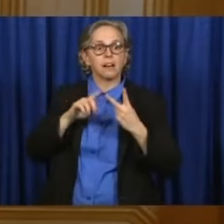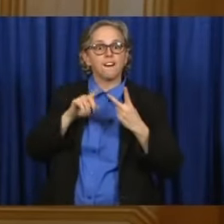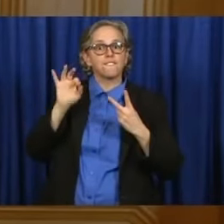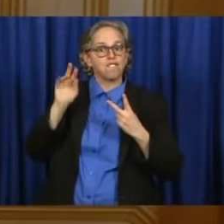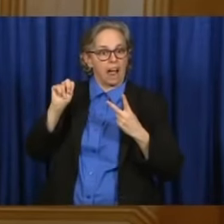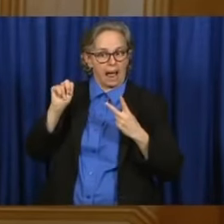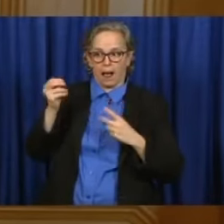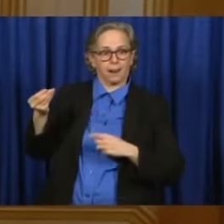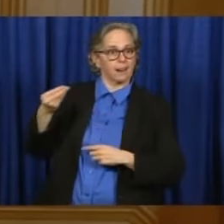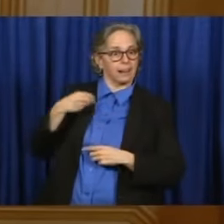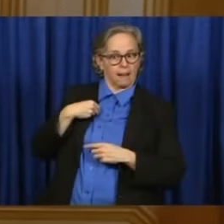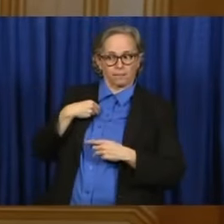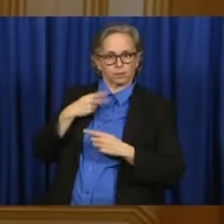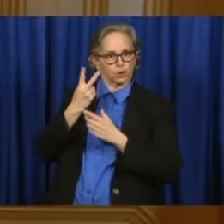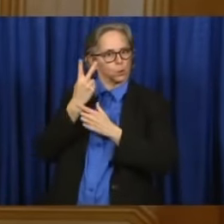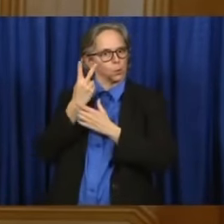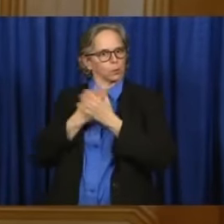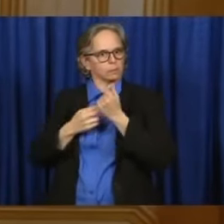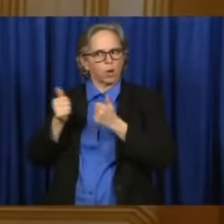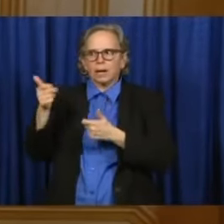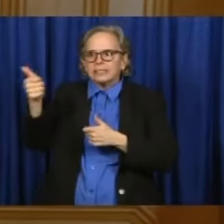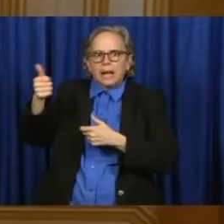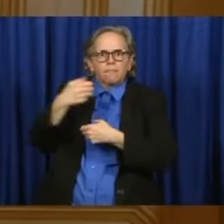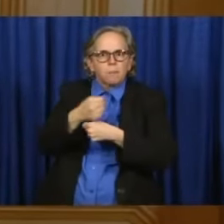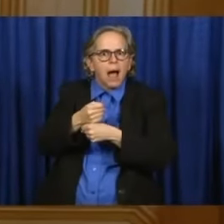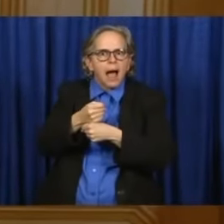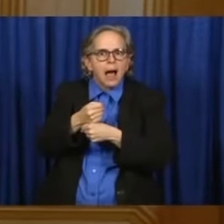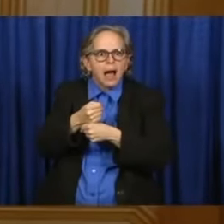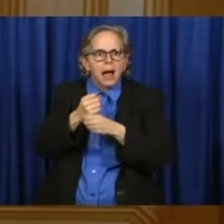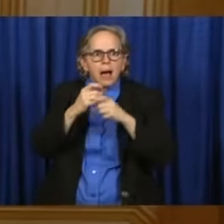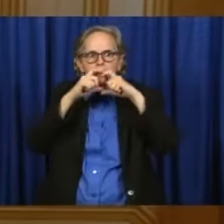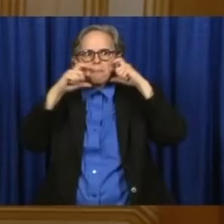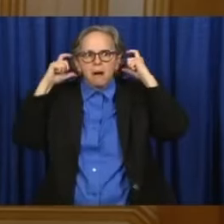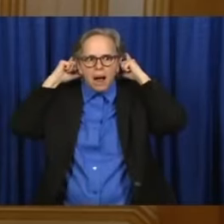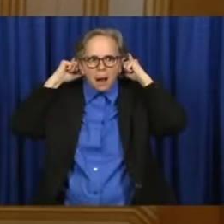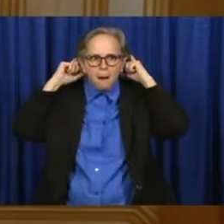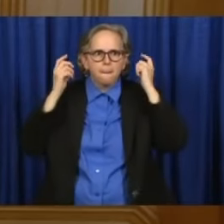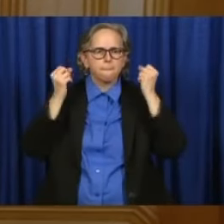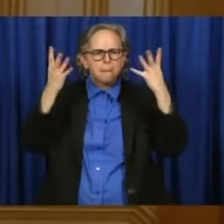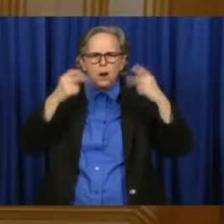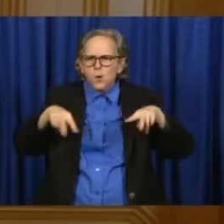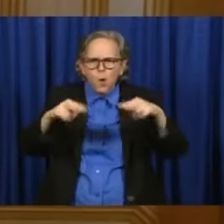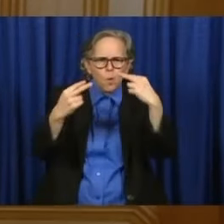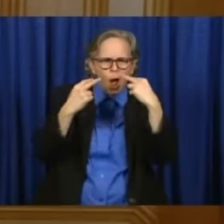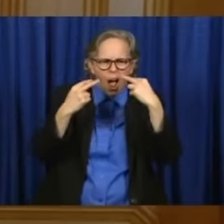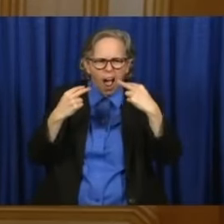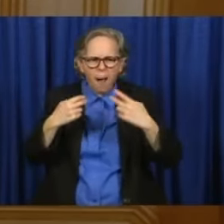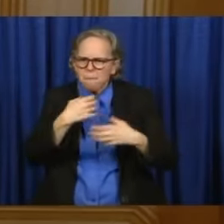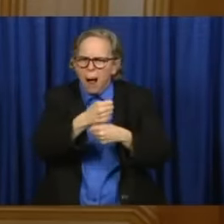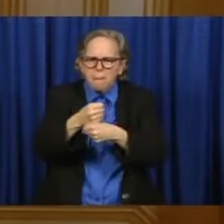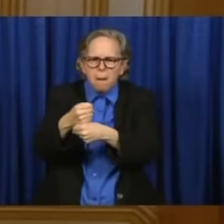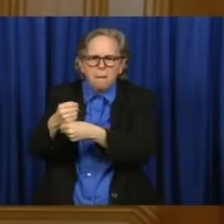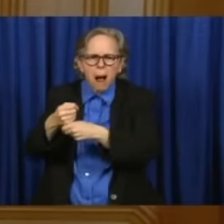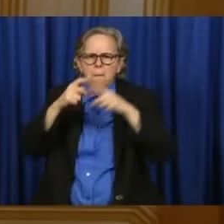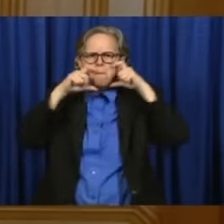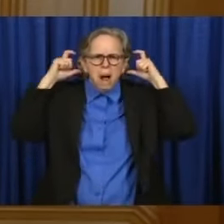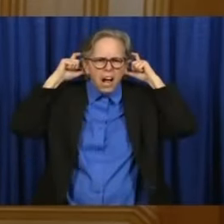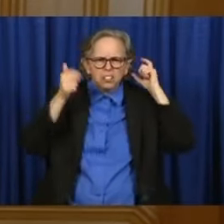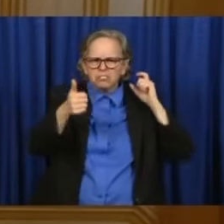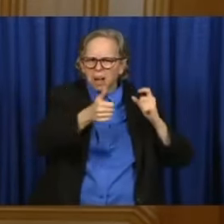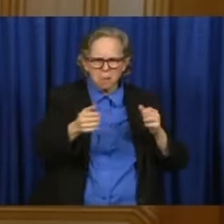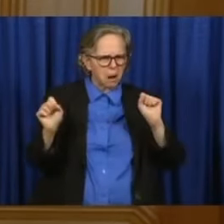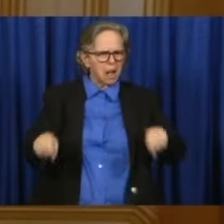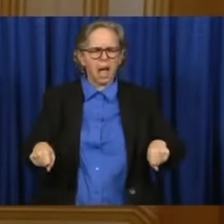made. And I know a lot of people, I'm sure people watching out there are making these. There's still discussion going